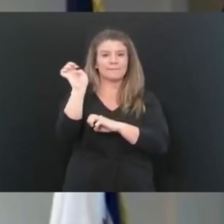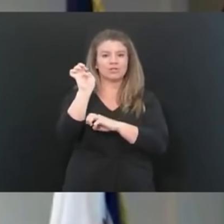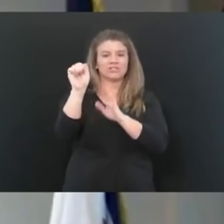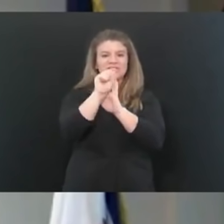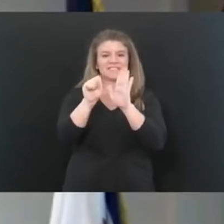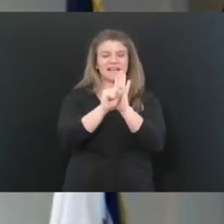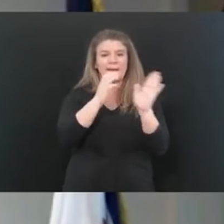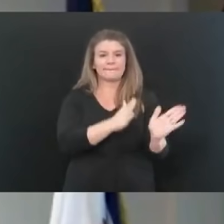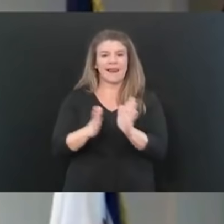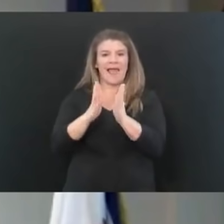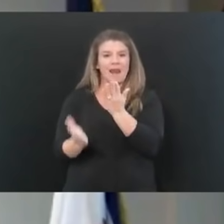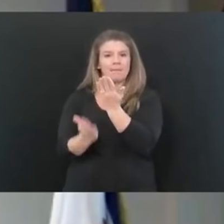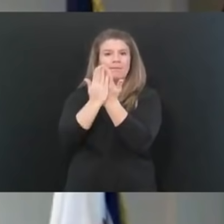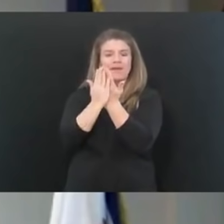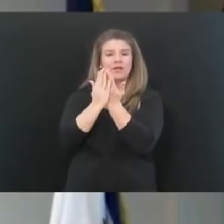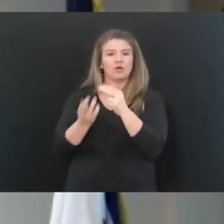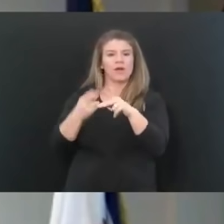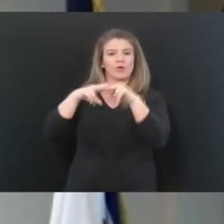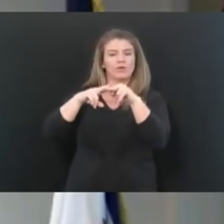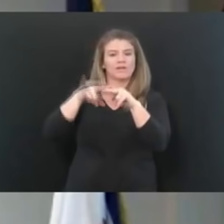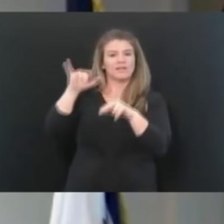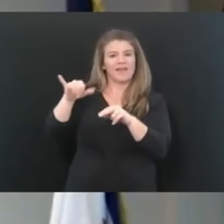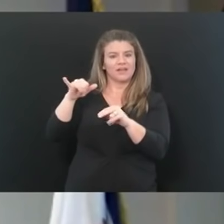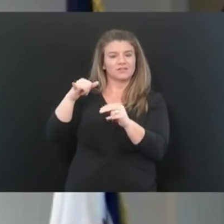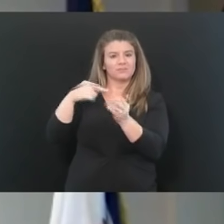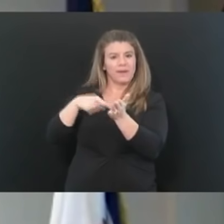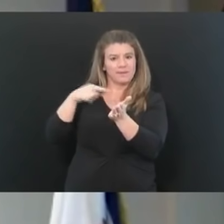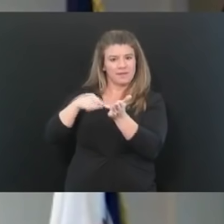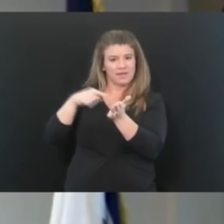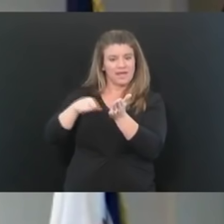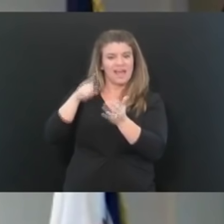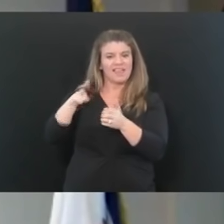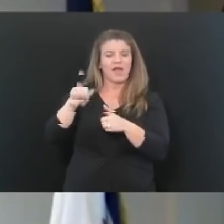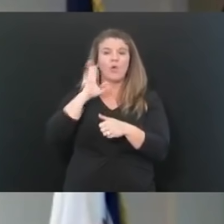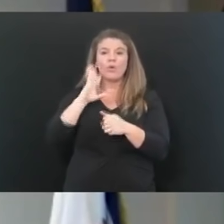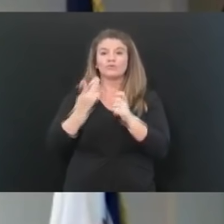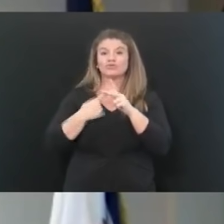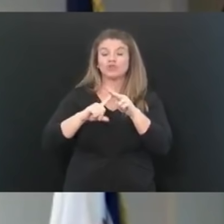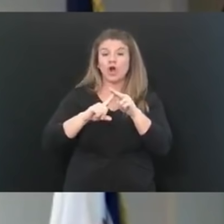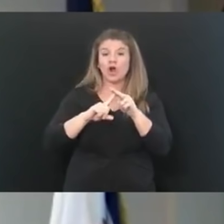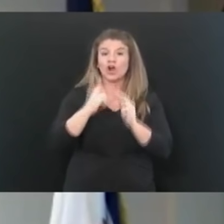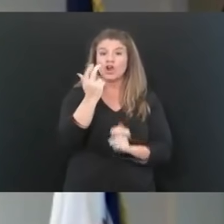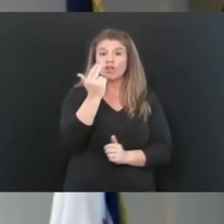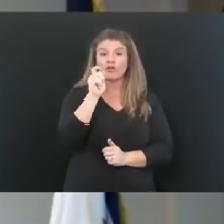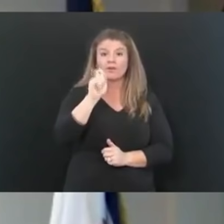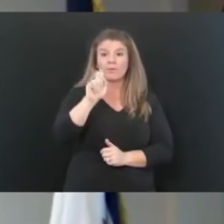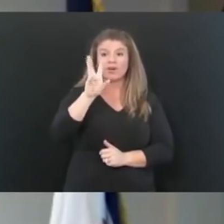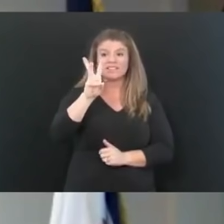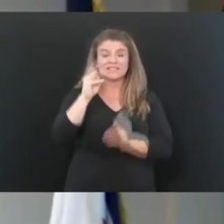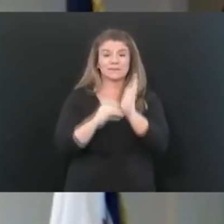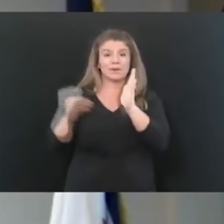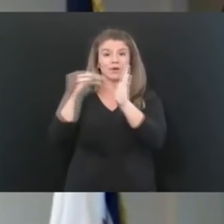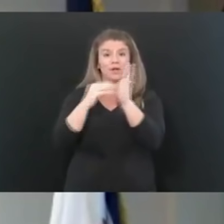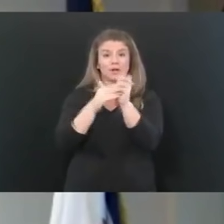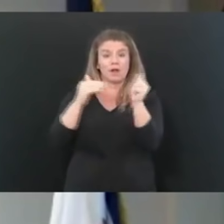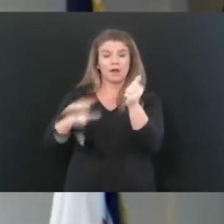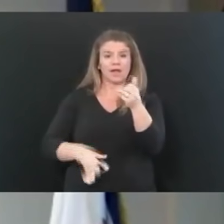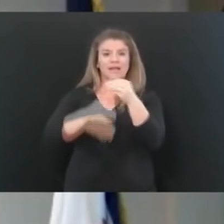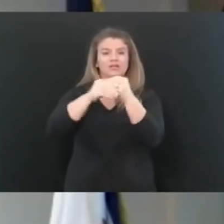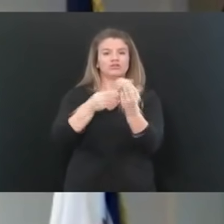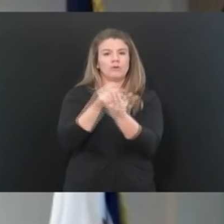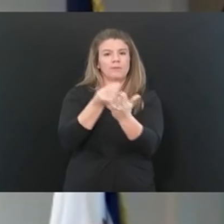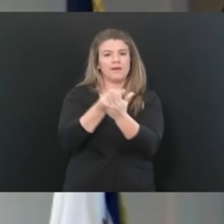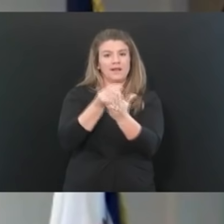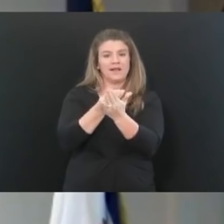amendment to increase those rates. That will be, in effect, $13.6 million additional dollars that